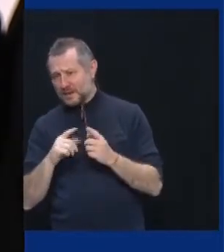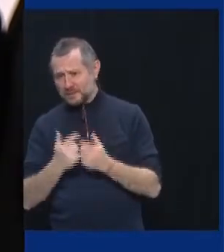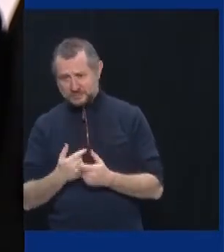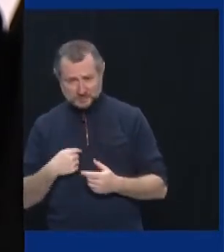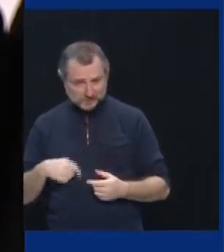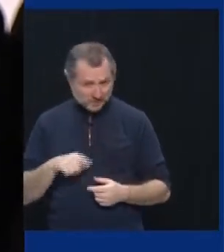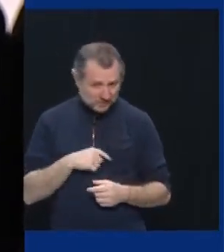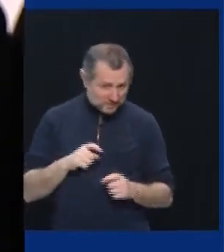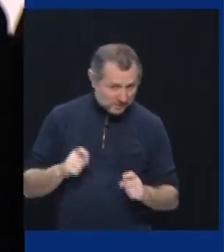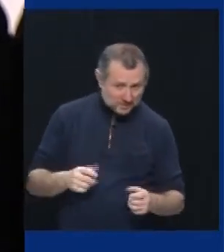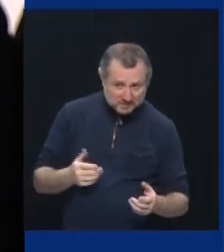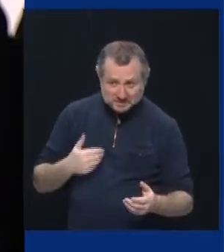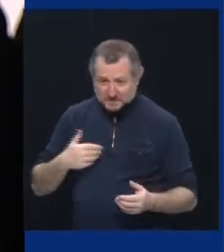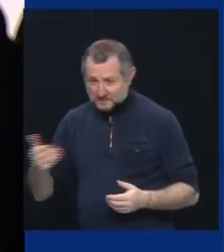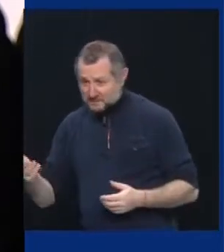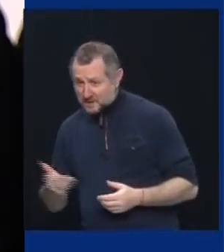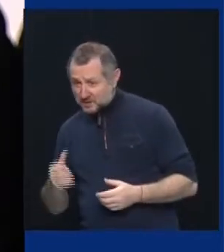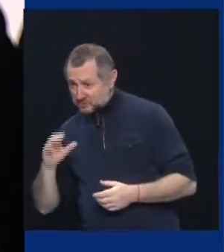these offers?